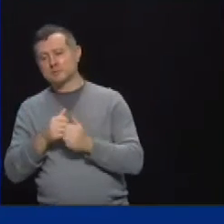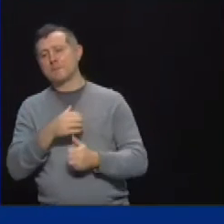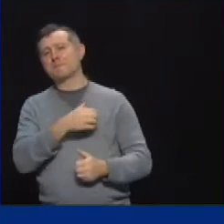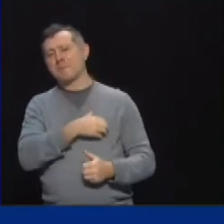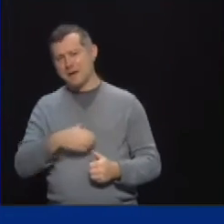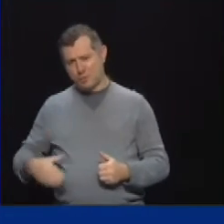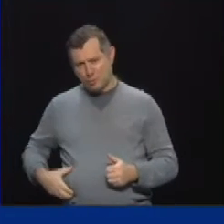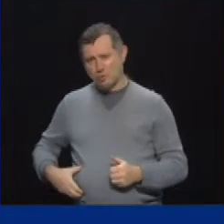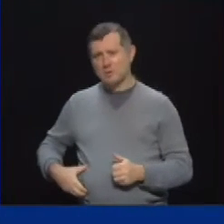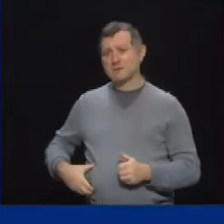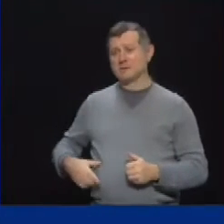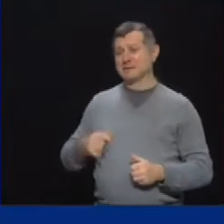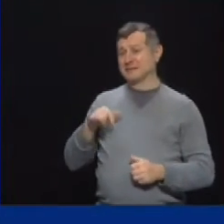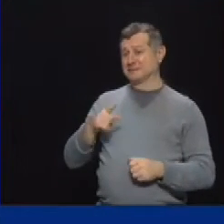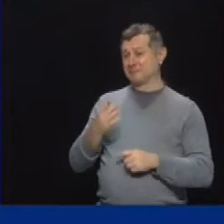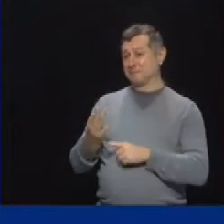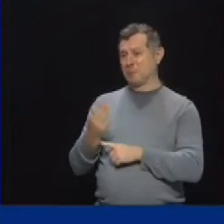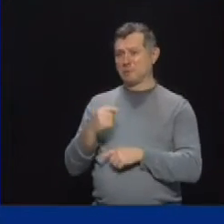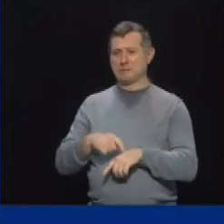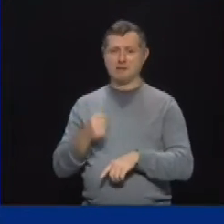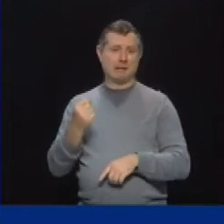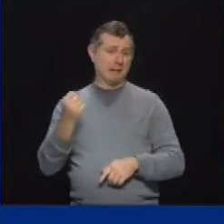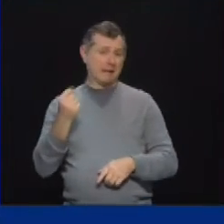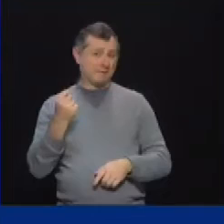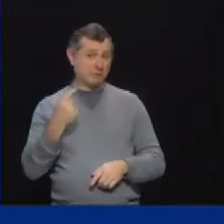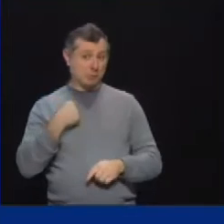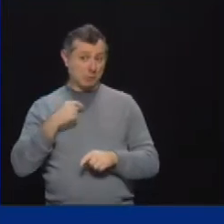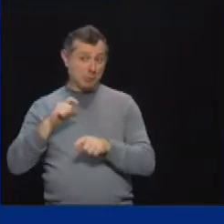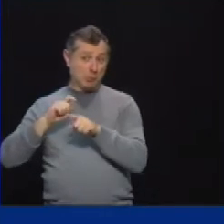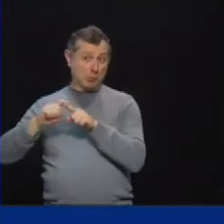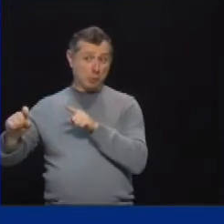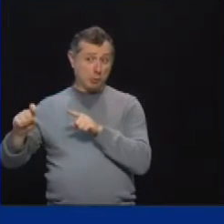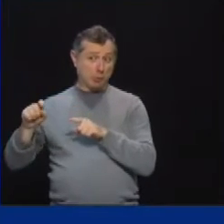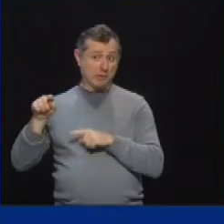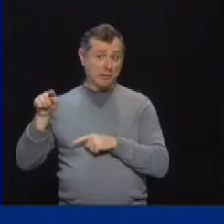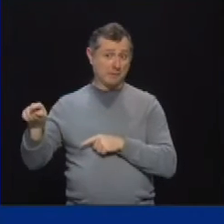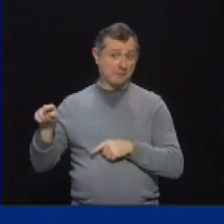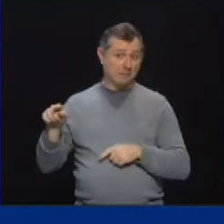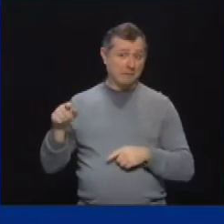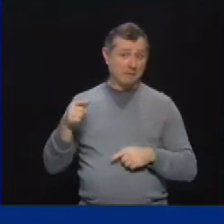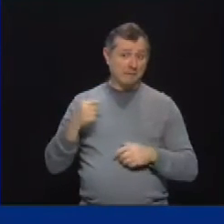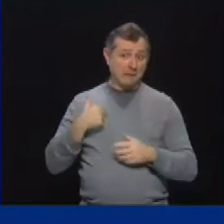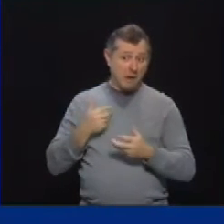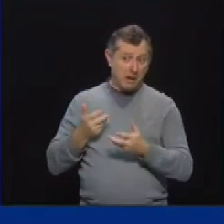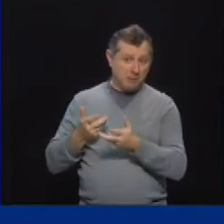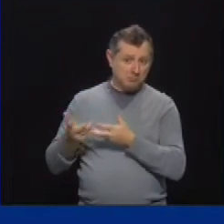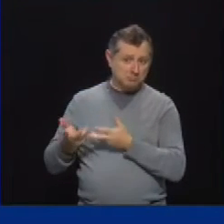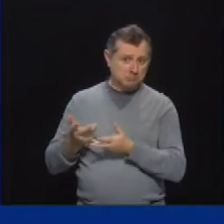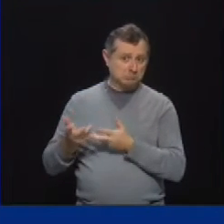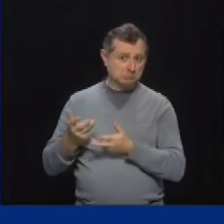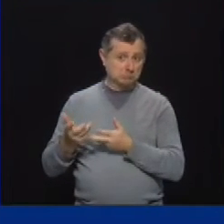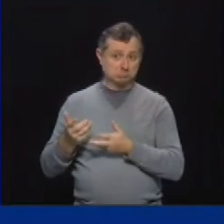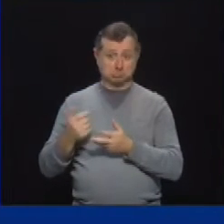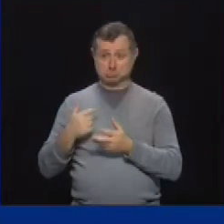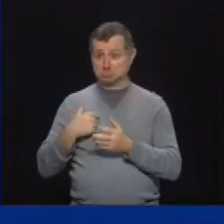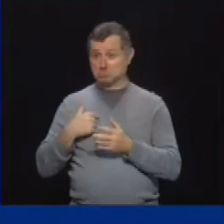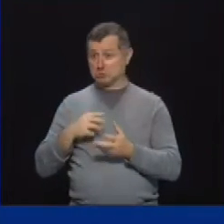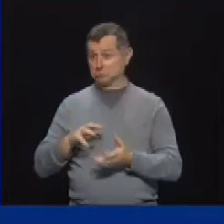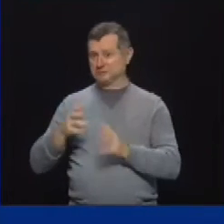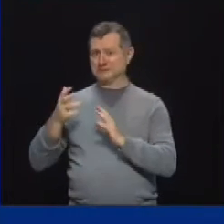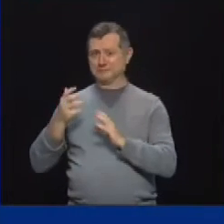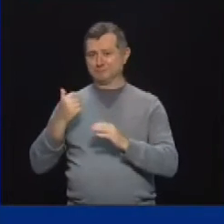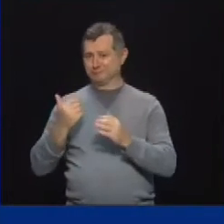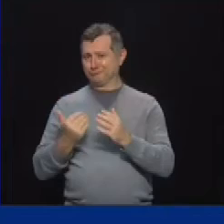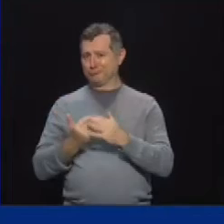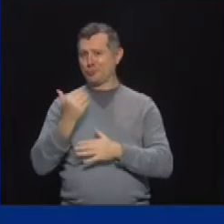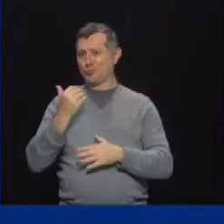probably at 11 o'clock this morning, talking first of all about the immediate crisis. We have new homeless people as a result of